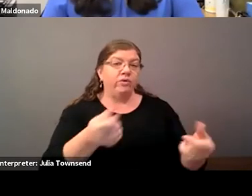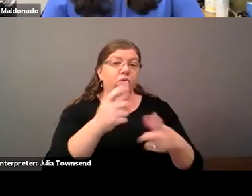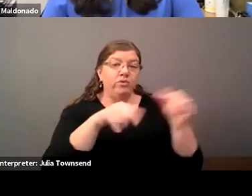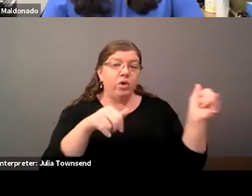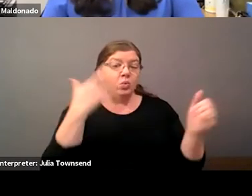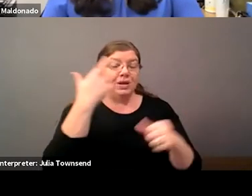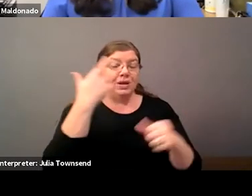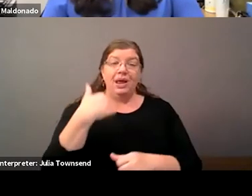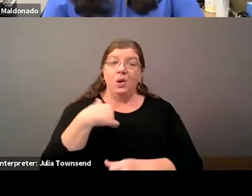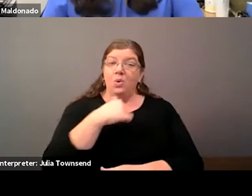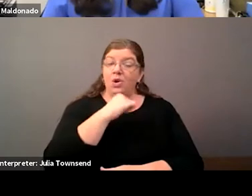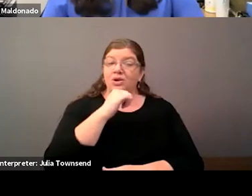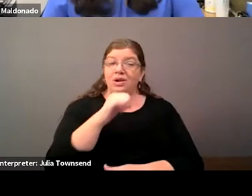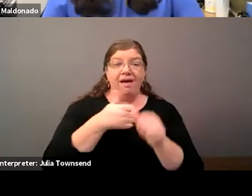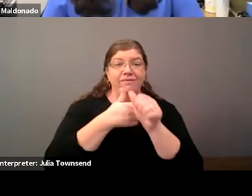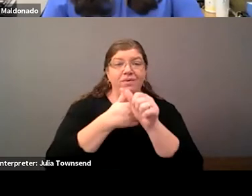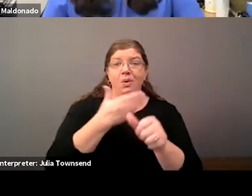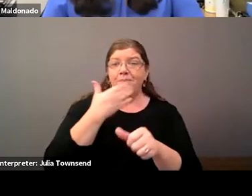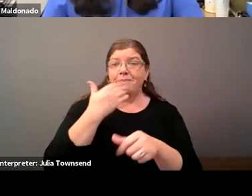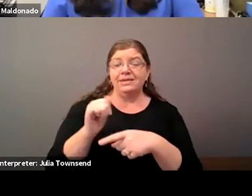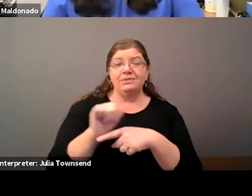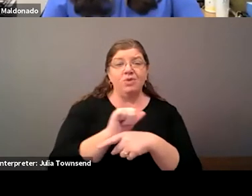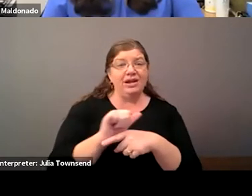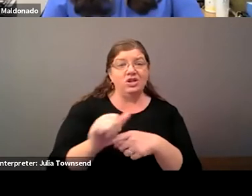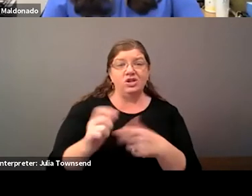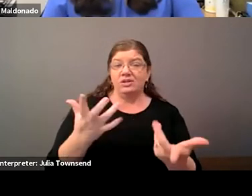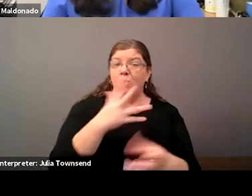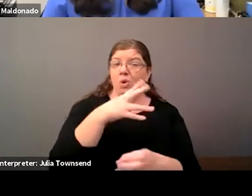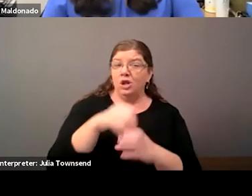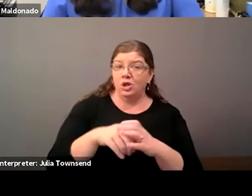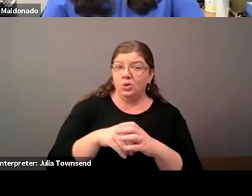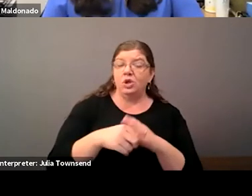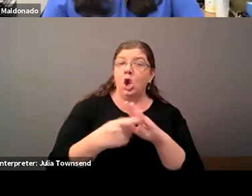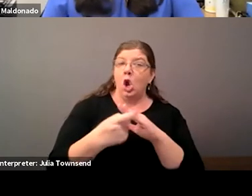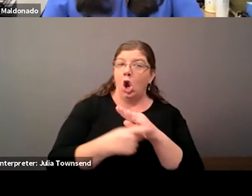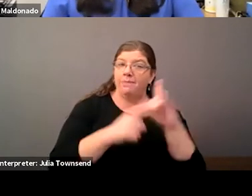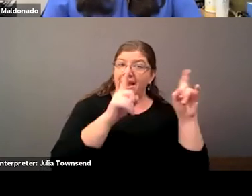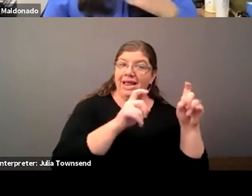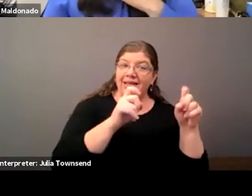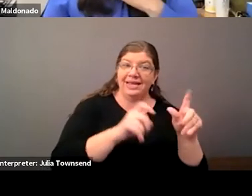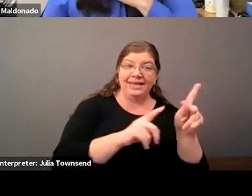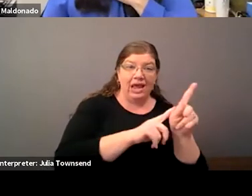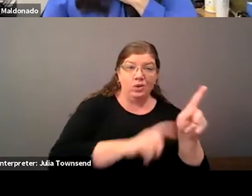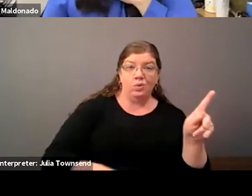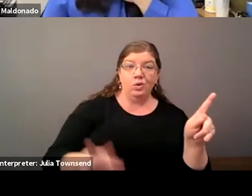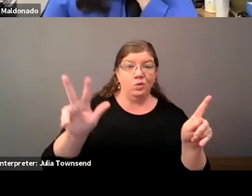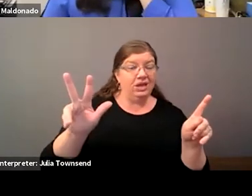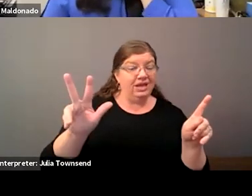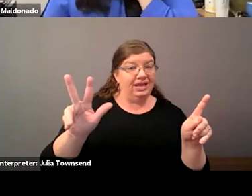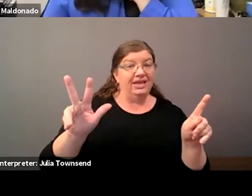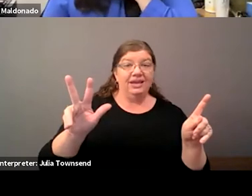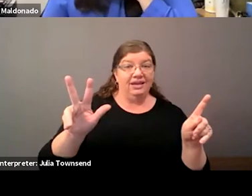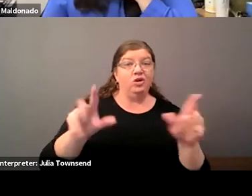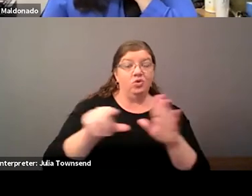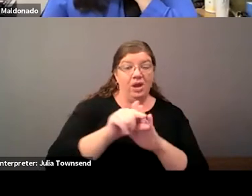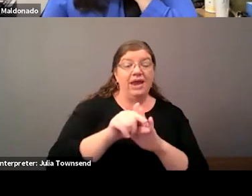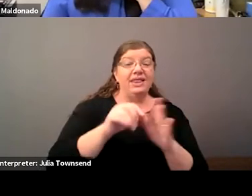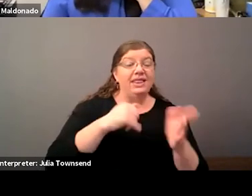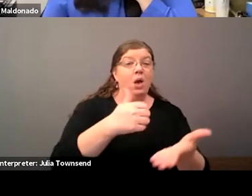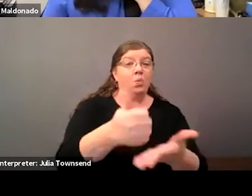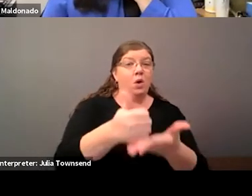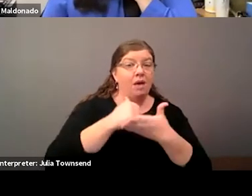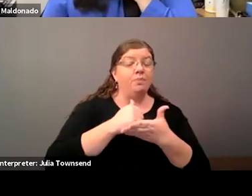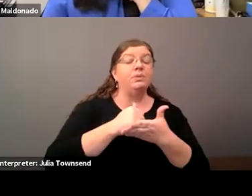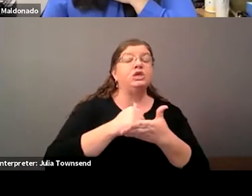best practices which would include automatic testing k-3 this would help us with the learning gap the long picture view